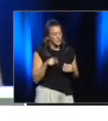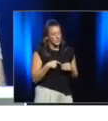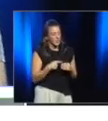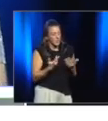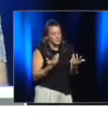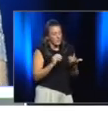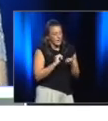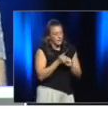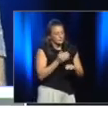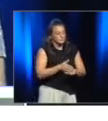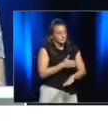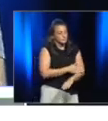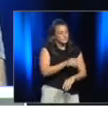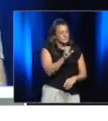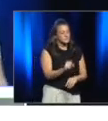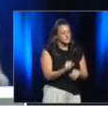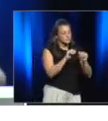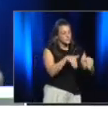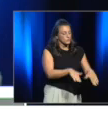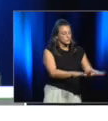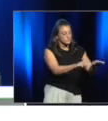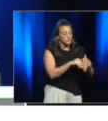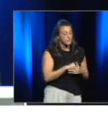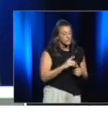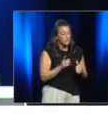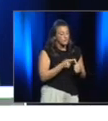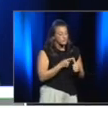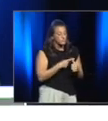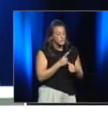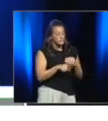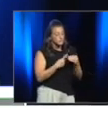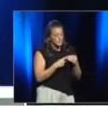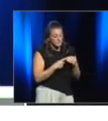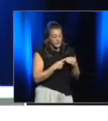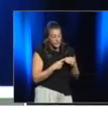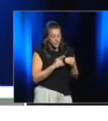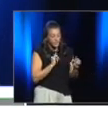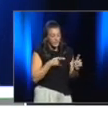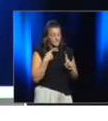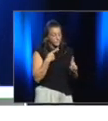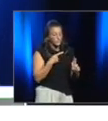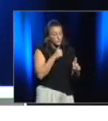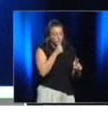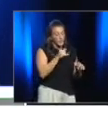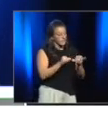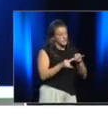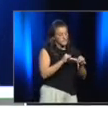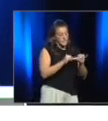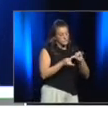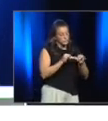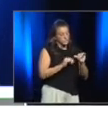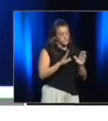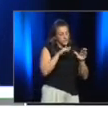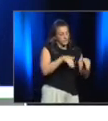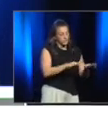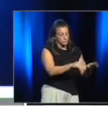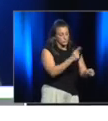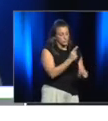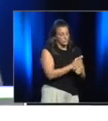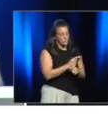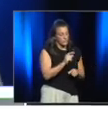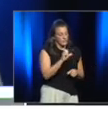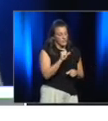Ocean. And the first one comes back to that point that I made, that we're not measuring the ocean at the right scales for these